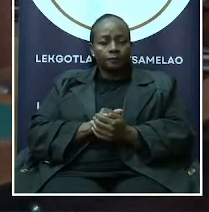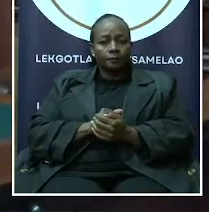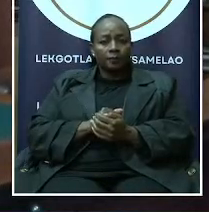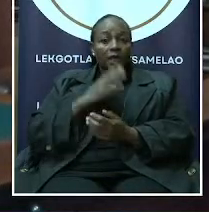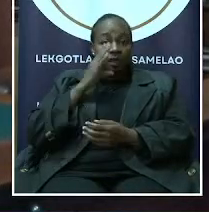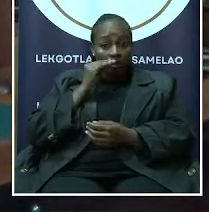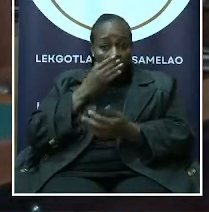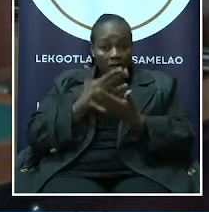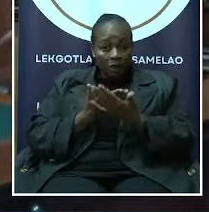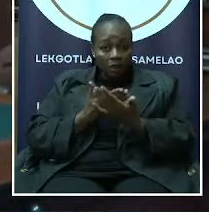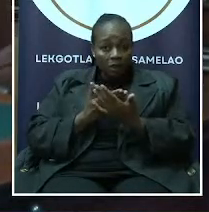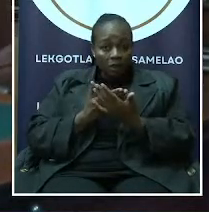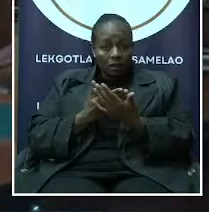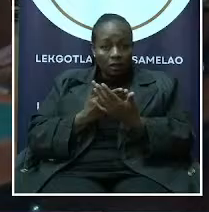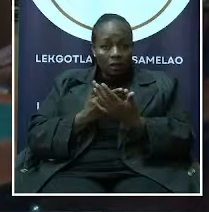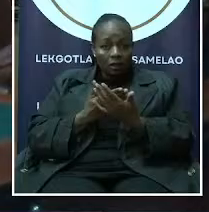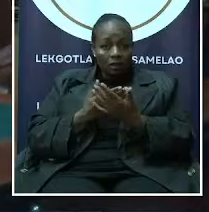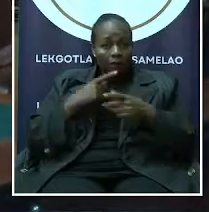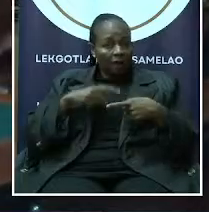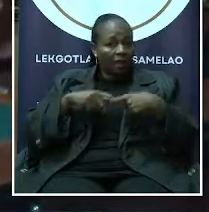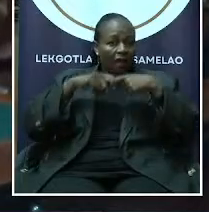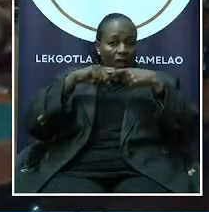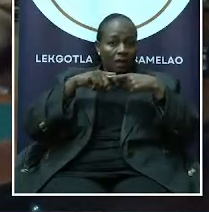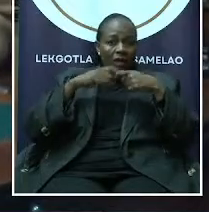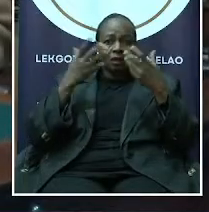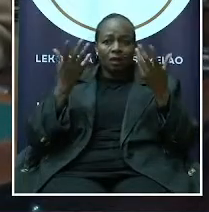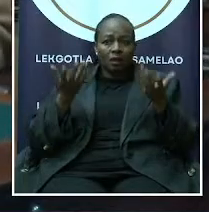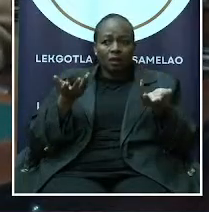speak? Yeah. May I hang on?